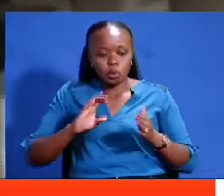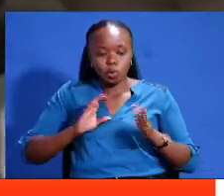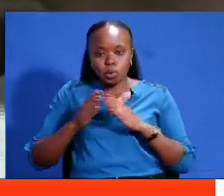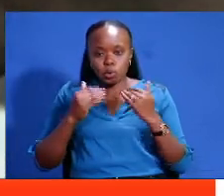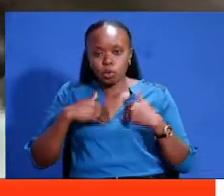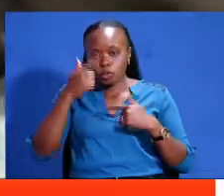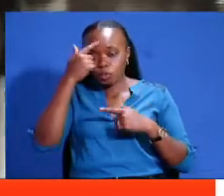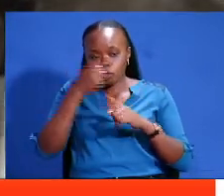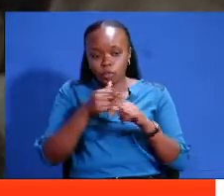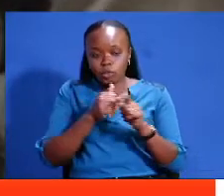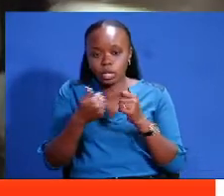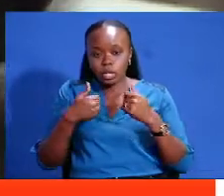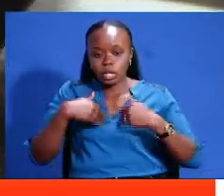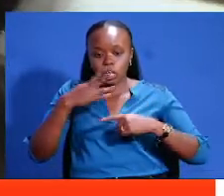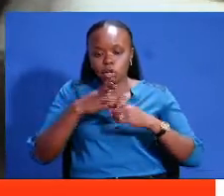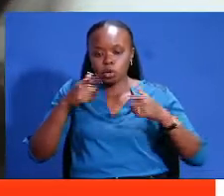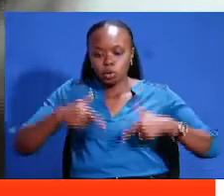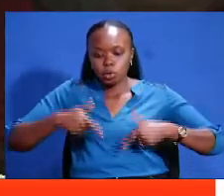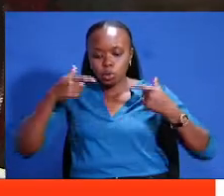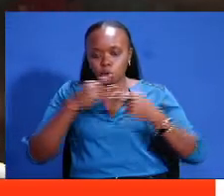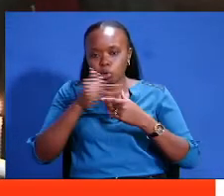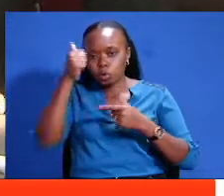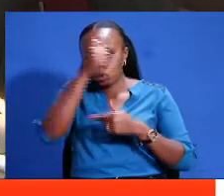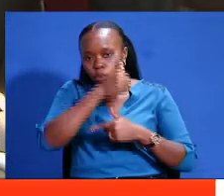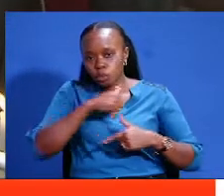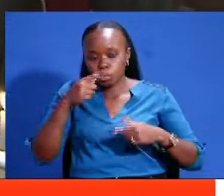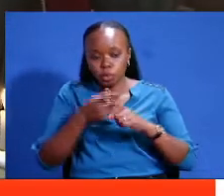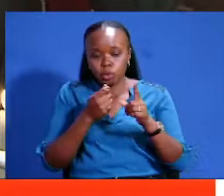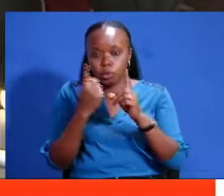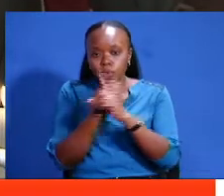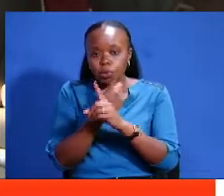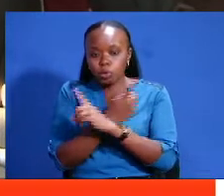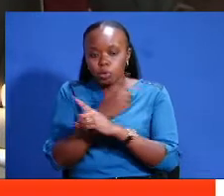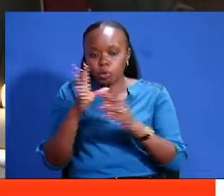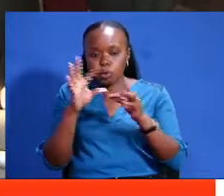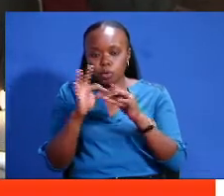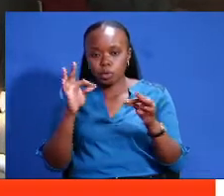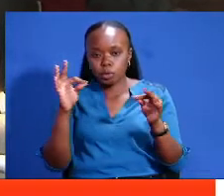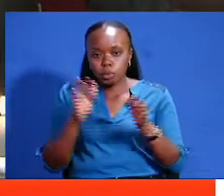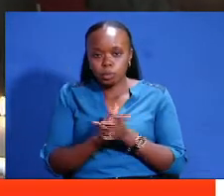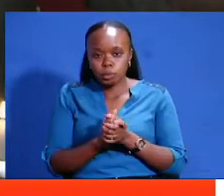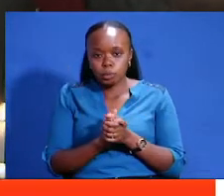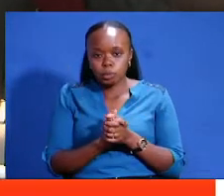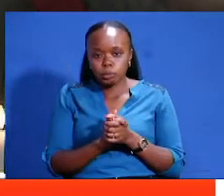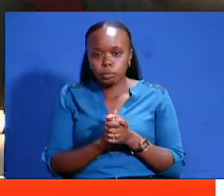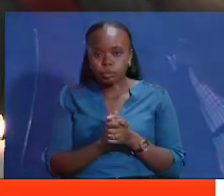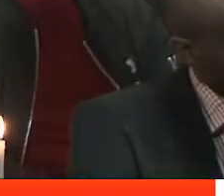been advocating for mutual and harmonious coexistence of Africans from different faith.